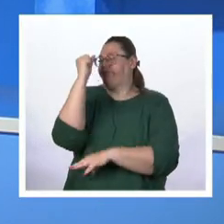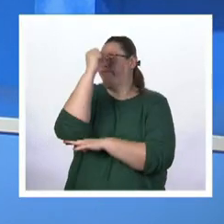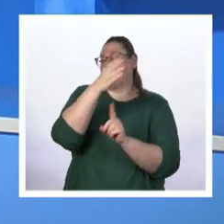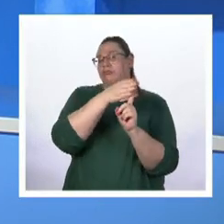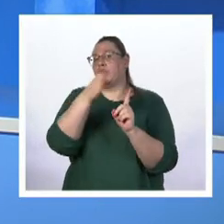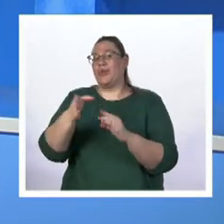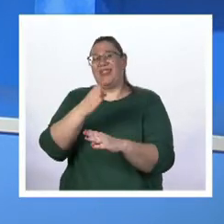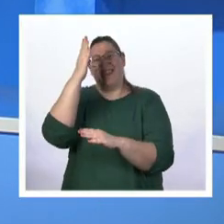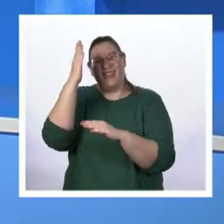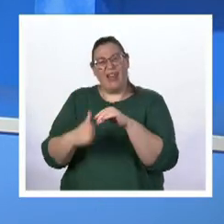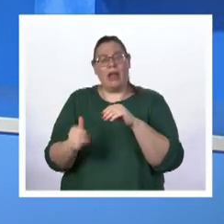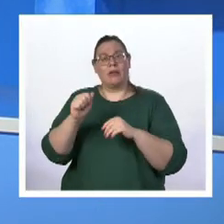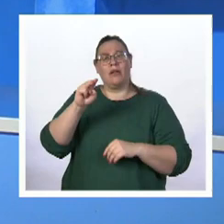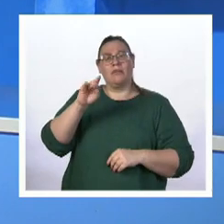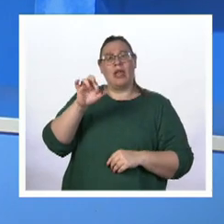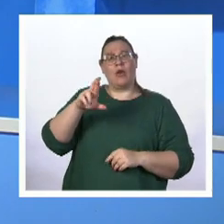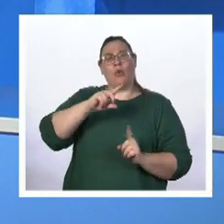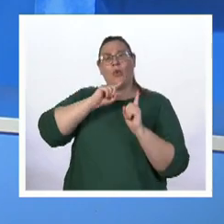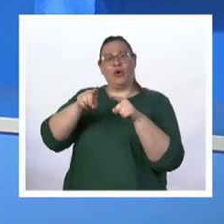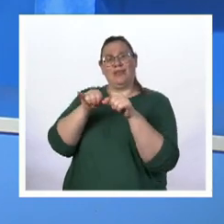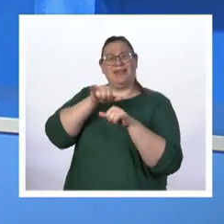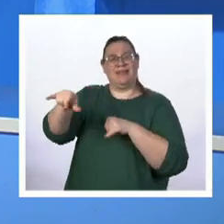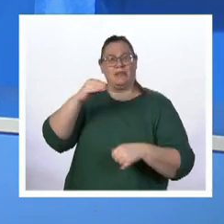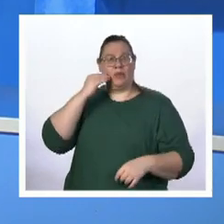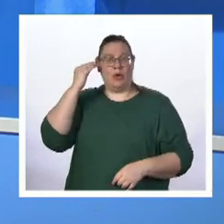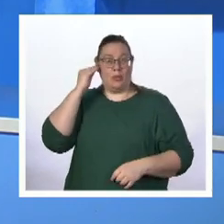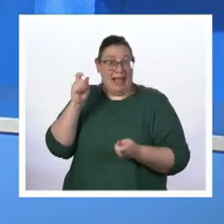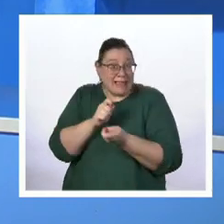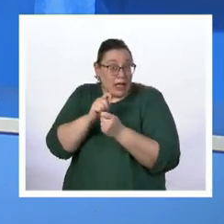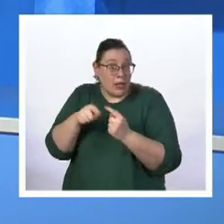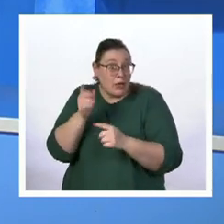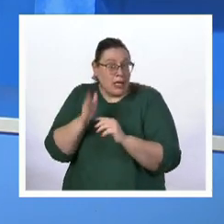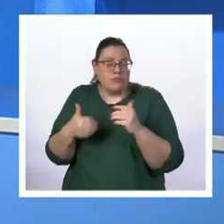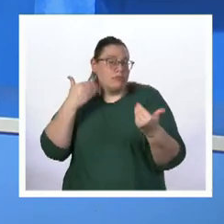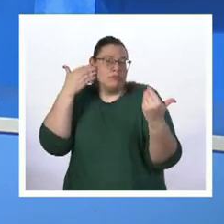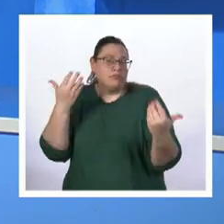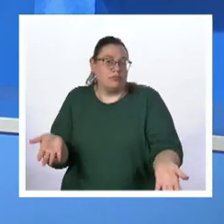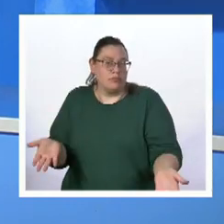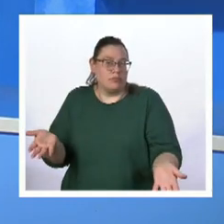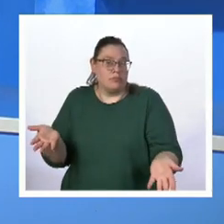stay-at-home initiative. And we don't know when that's going to be. You